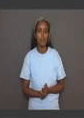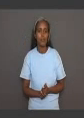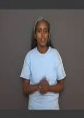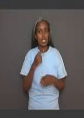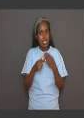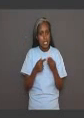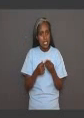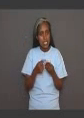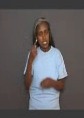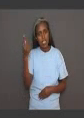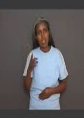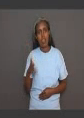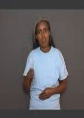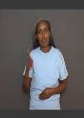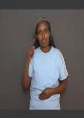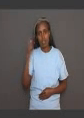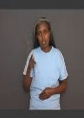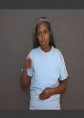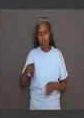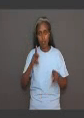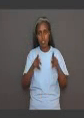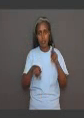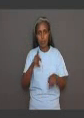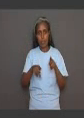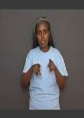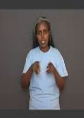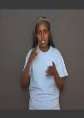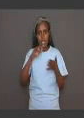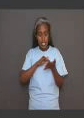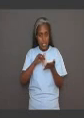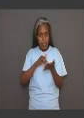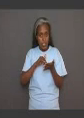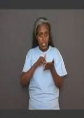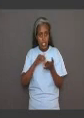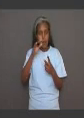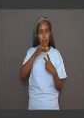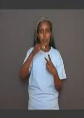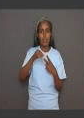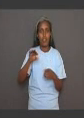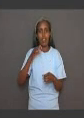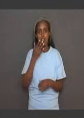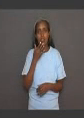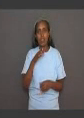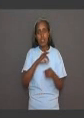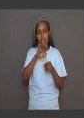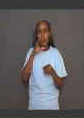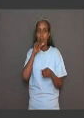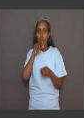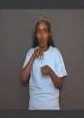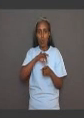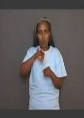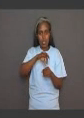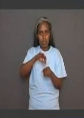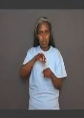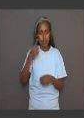Since half of the people surveyed preferred dorowet, we draw